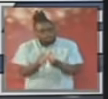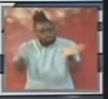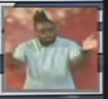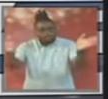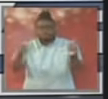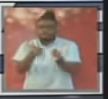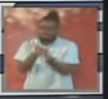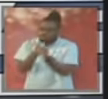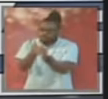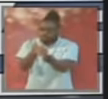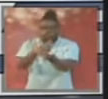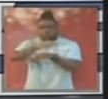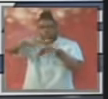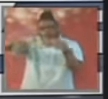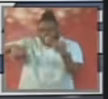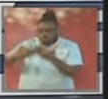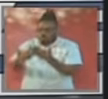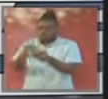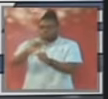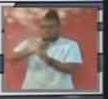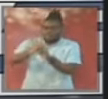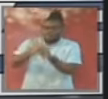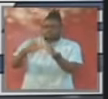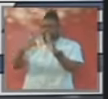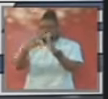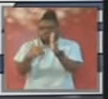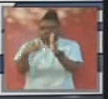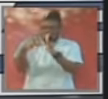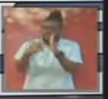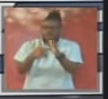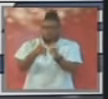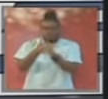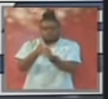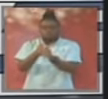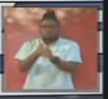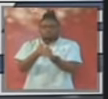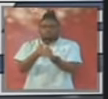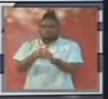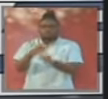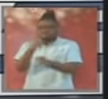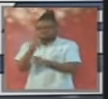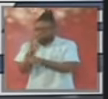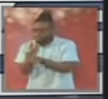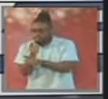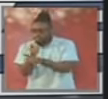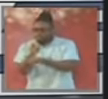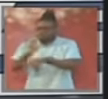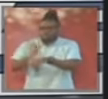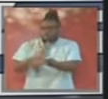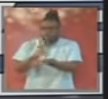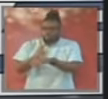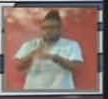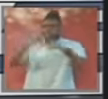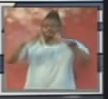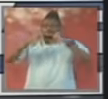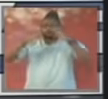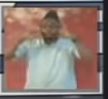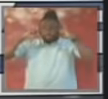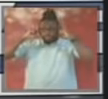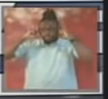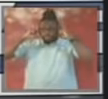all COVID-19 prevention measures, such as the appropriate and proper wearing of face masks,